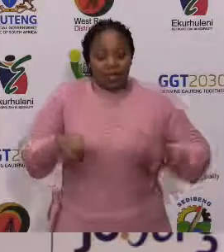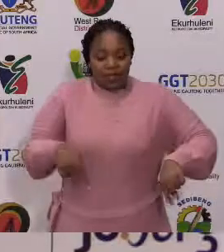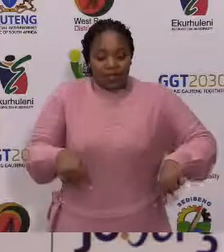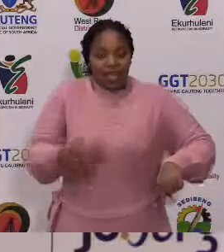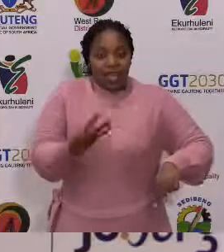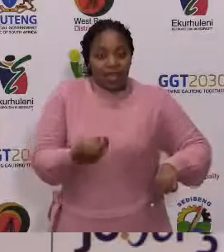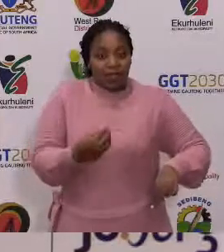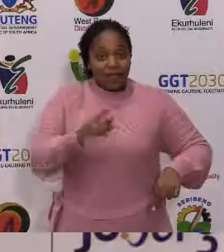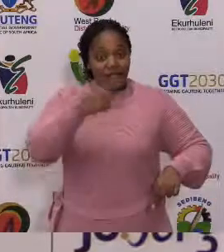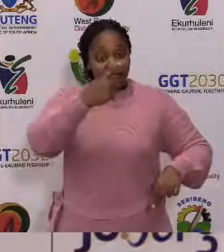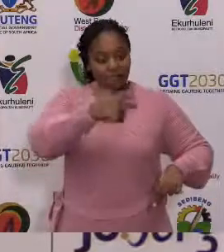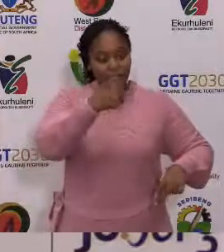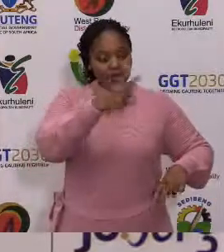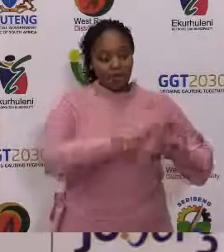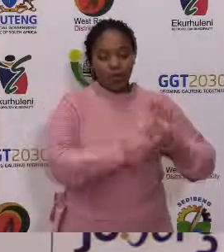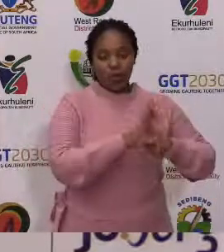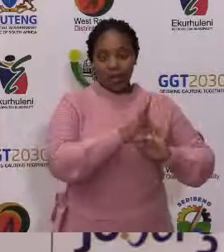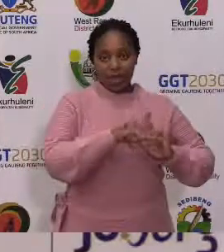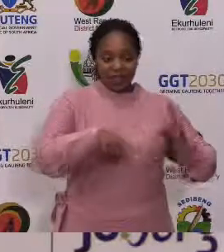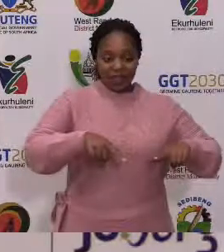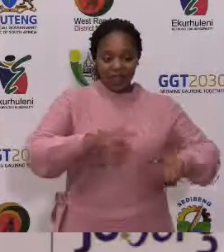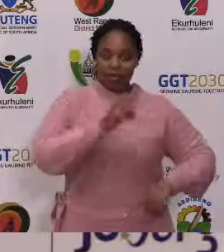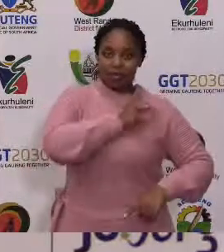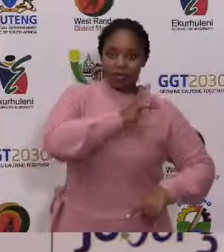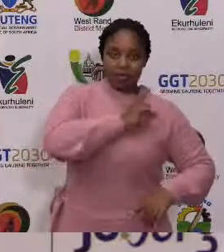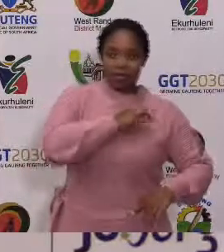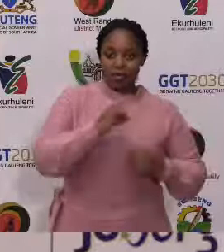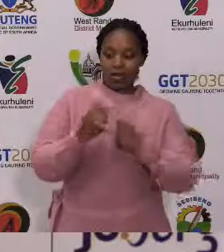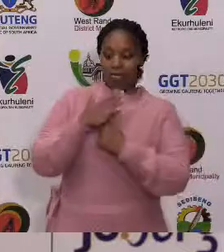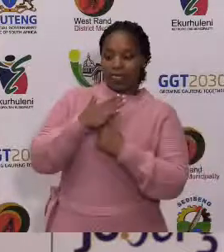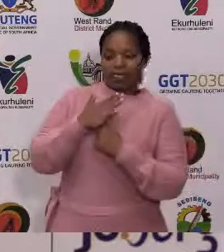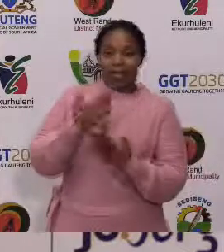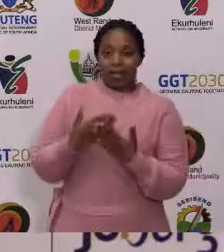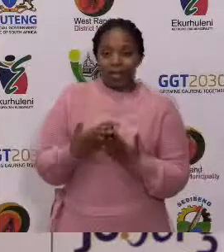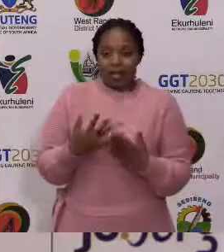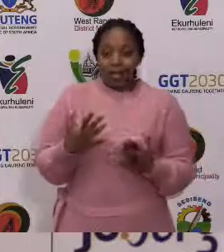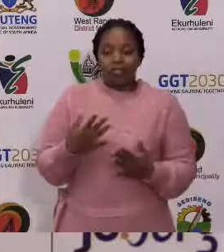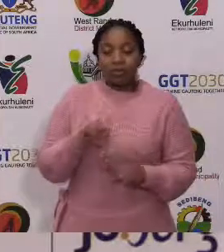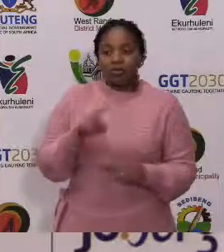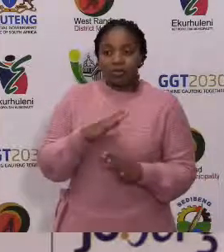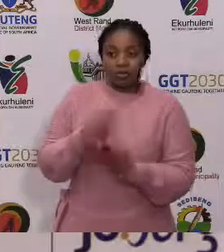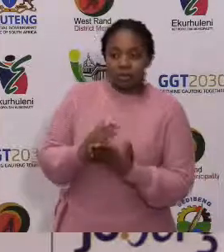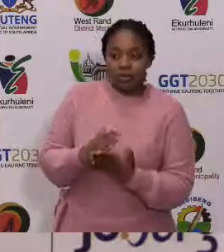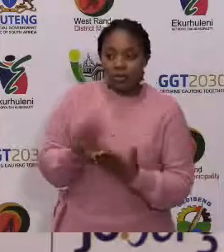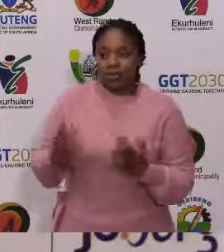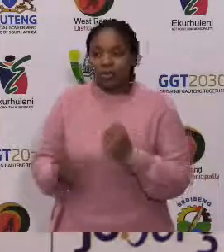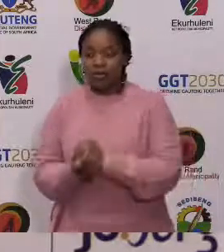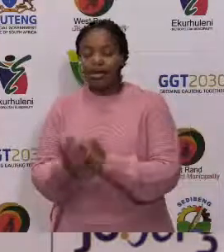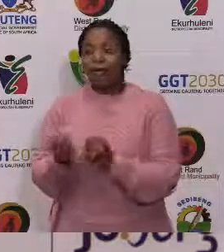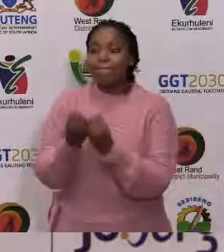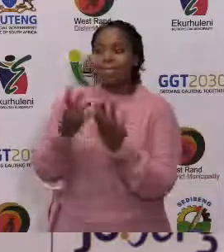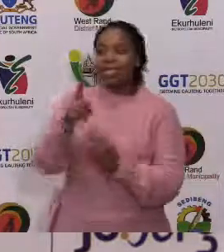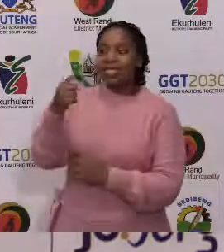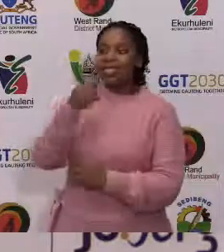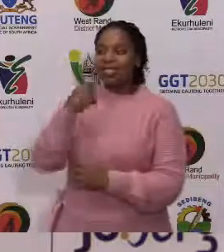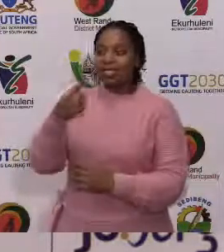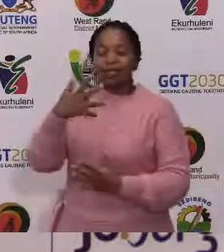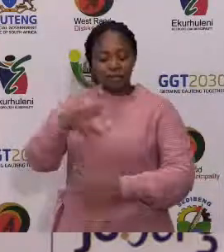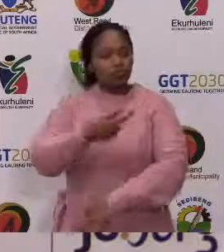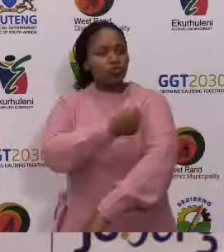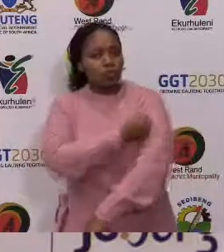wave and the second wave, the fear and anxiety that they had, a lot of them were saying, we have taken our